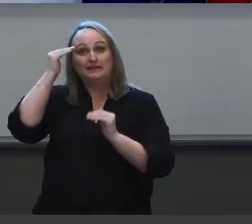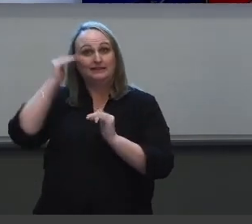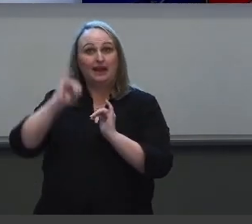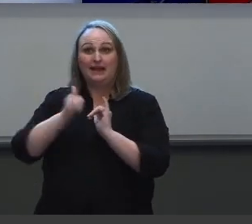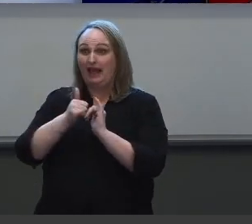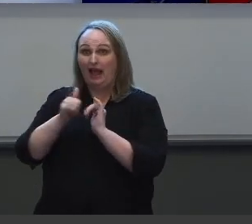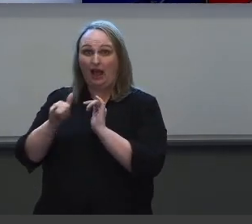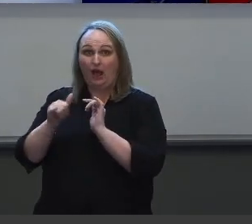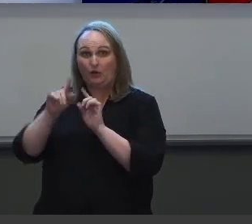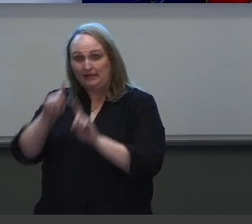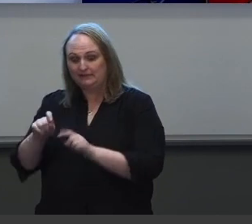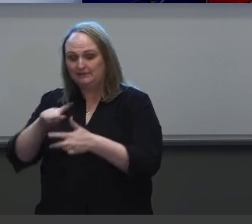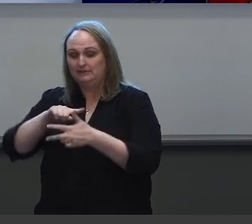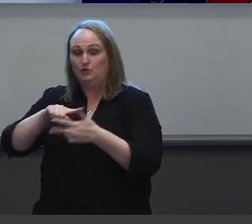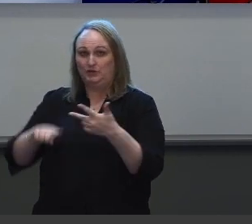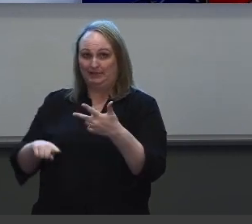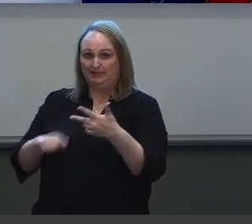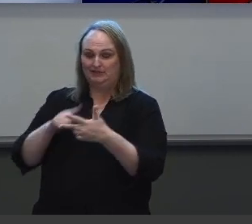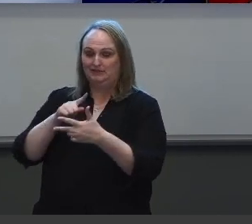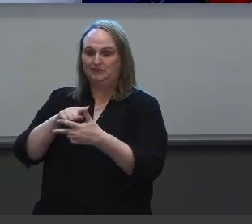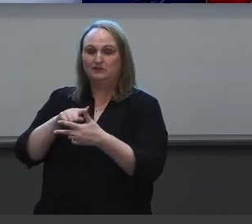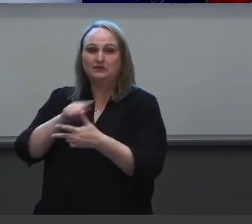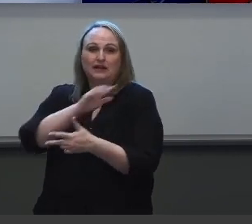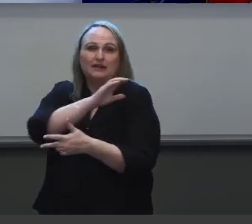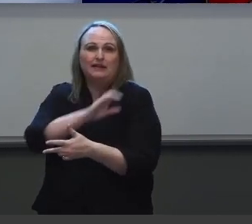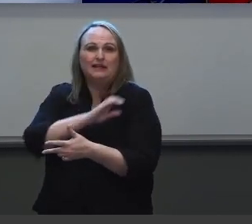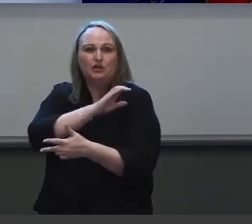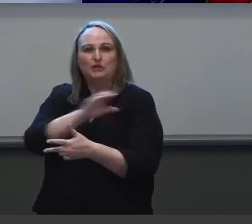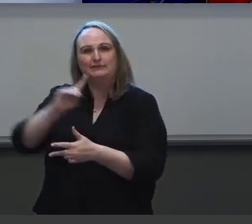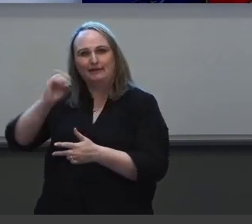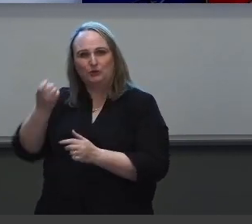three different ways. We had clinical